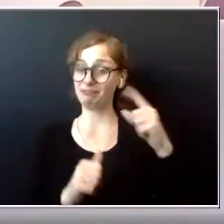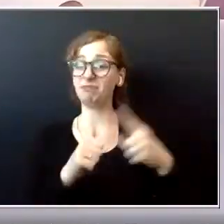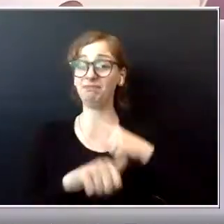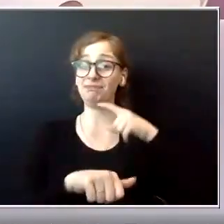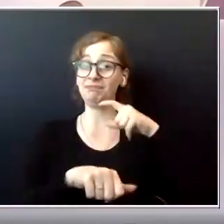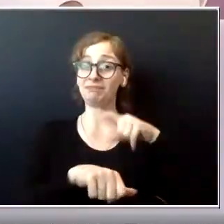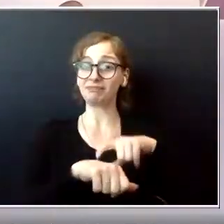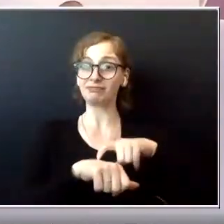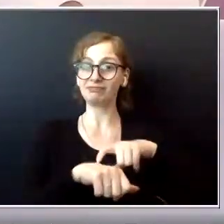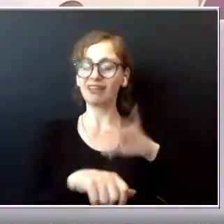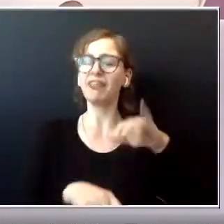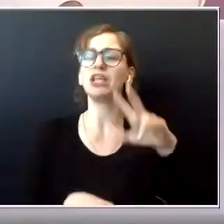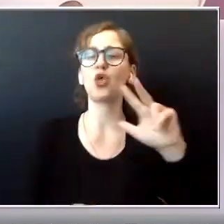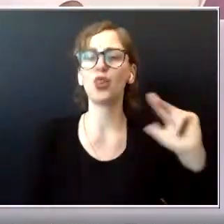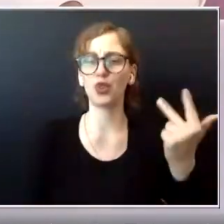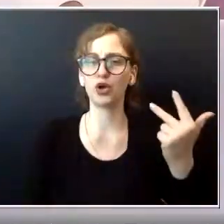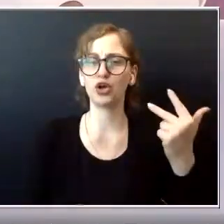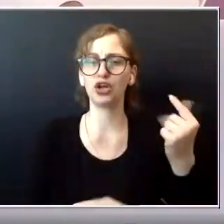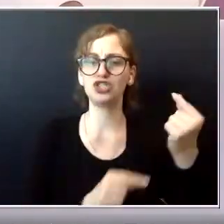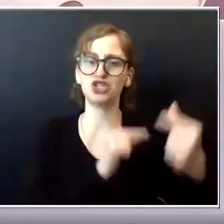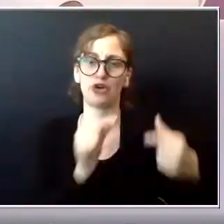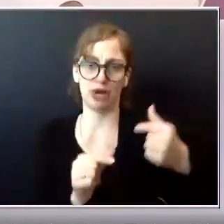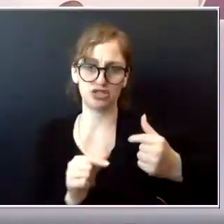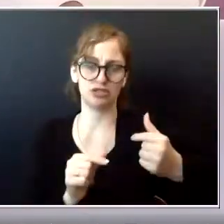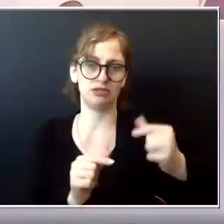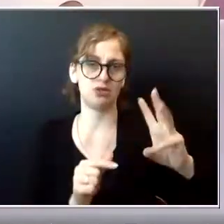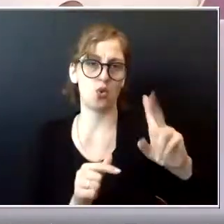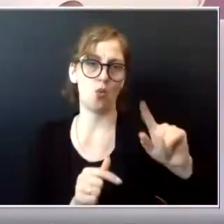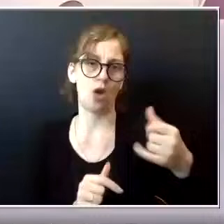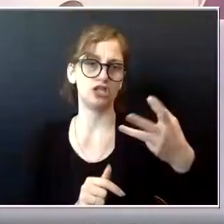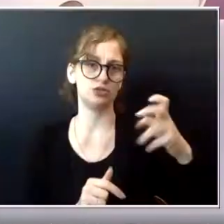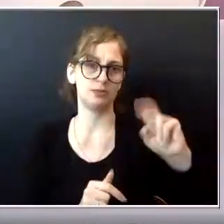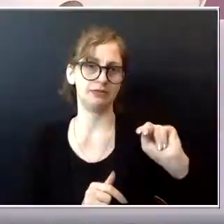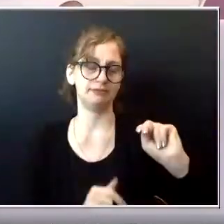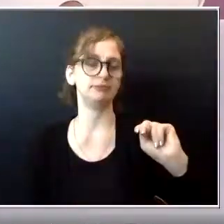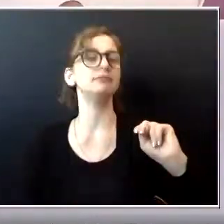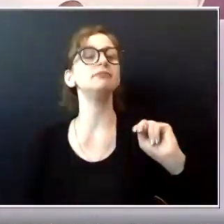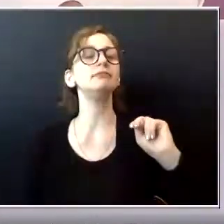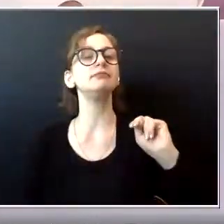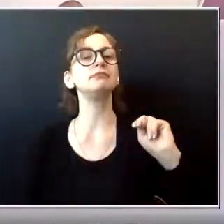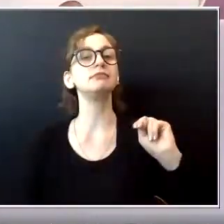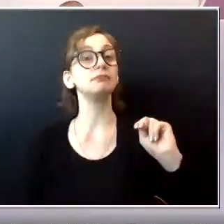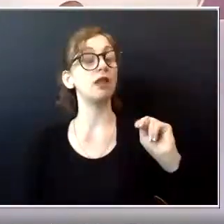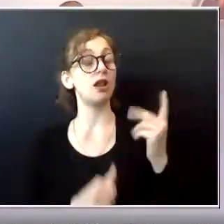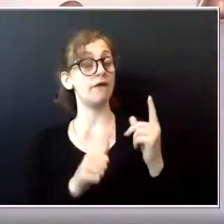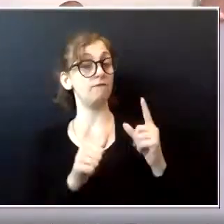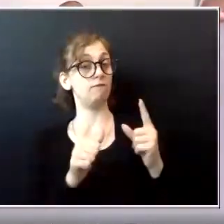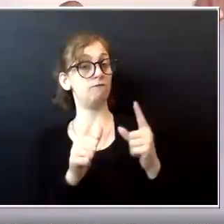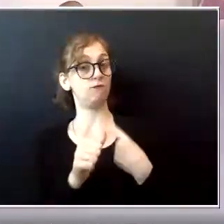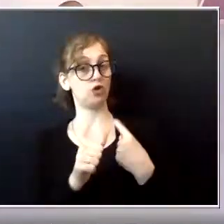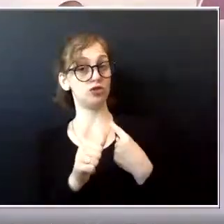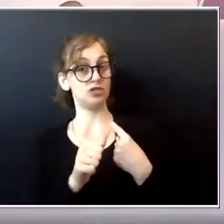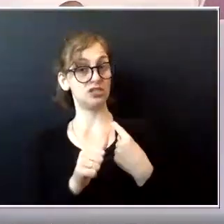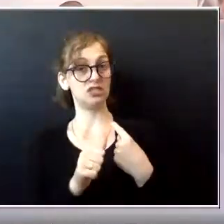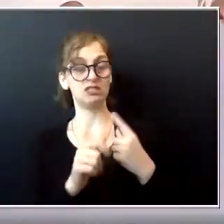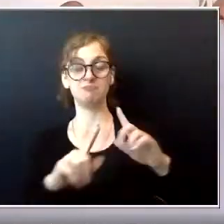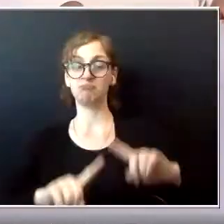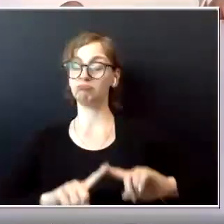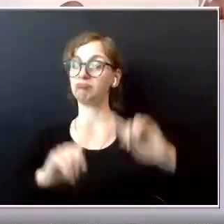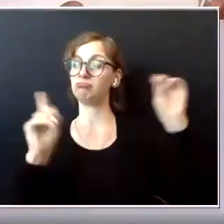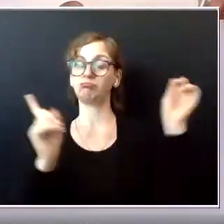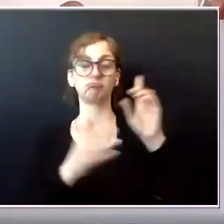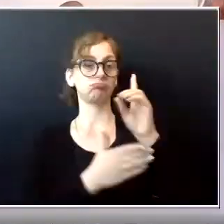third generation Watchman. Okay. And the first ones, they were designed completely different. There were higher risk